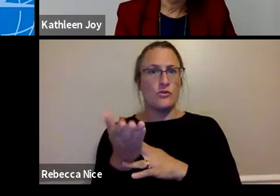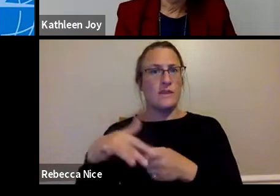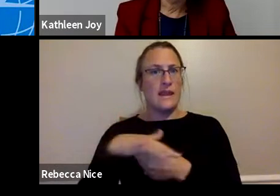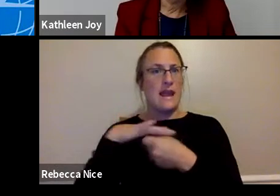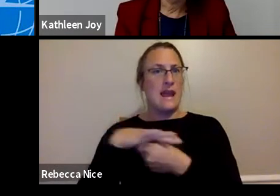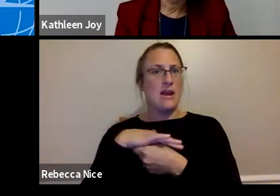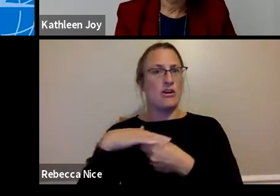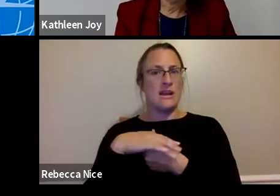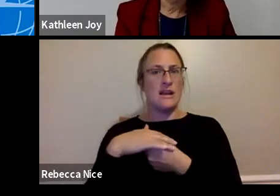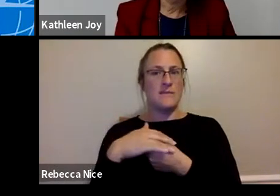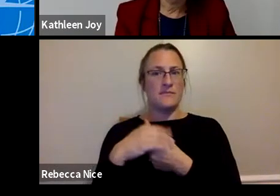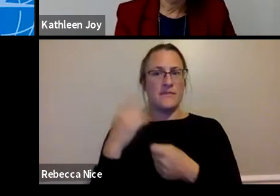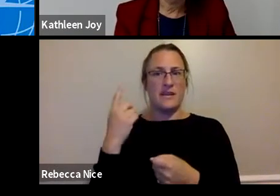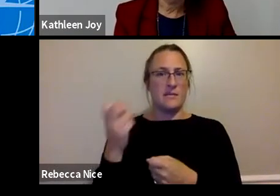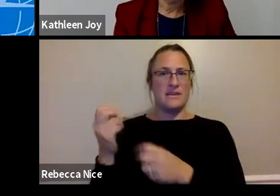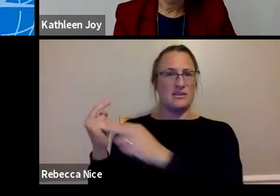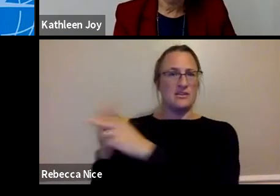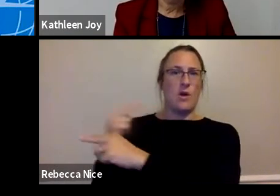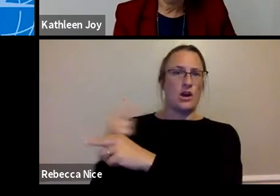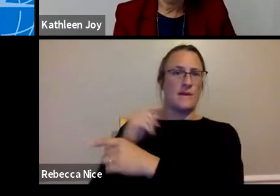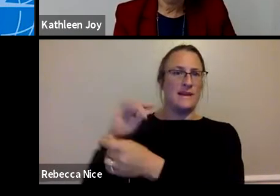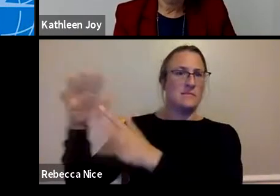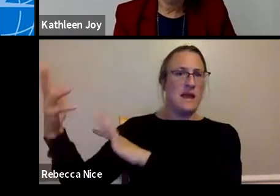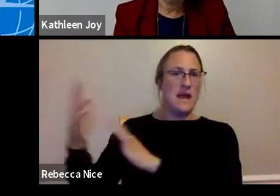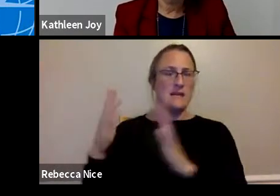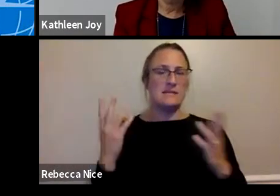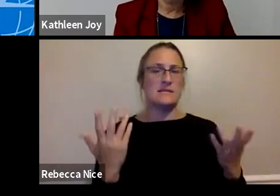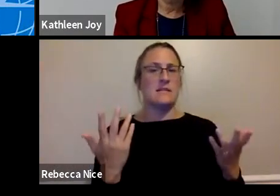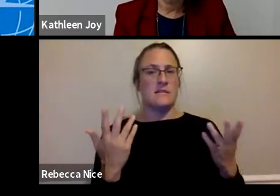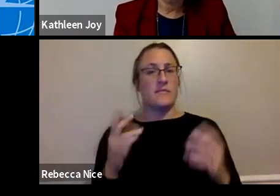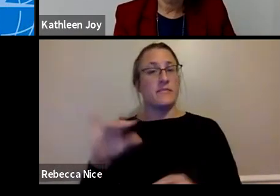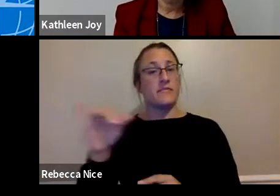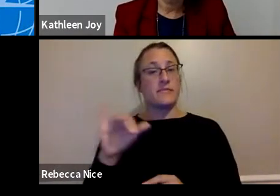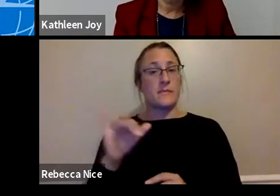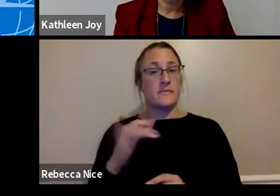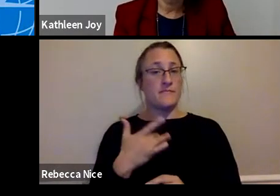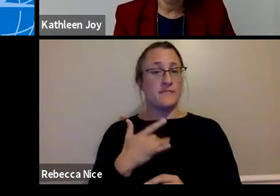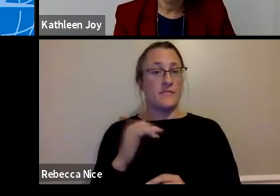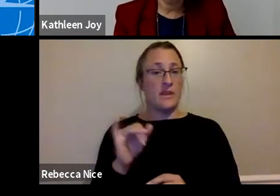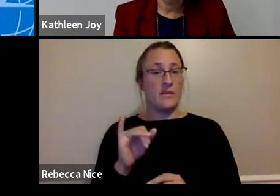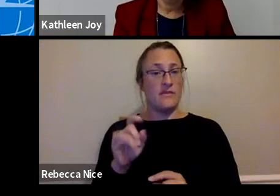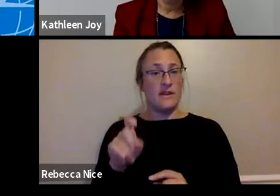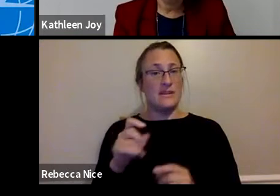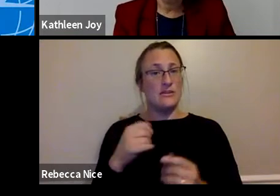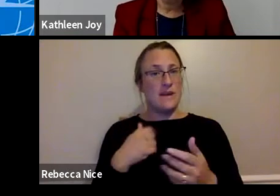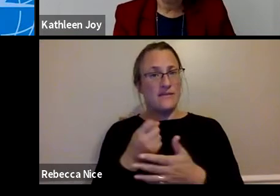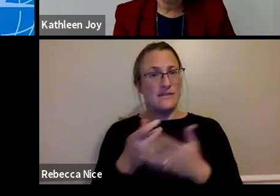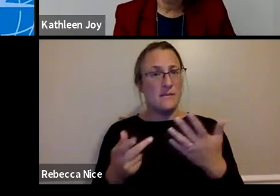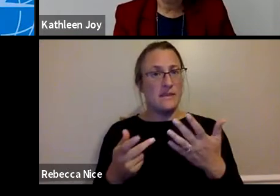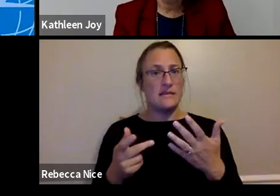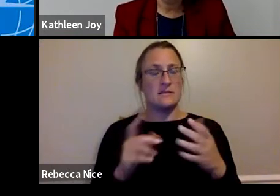Grand Central Parkway is constantly a mess. I also think that we should have some things in place in regards to